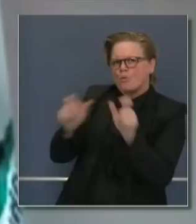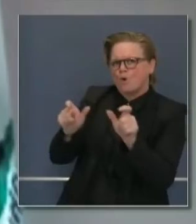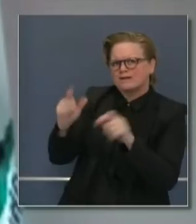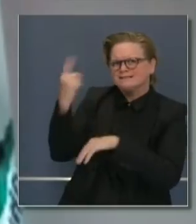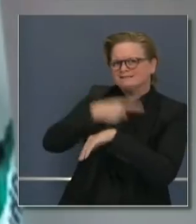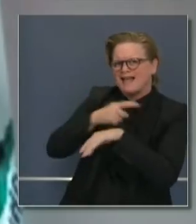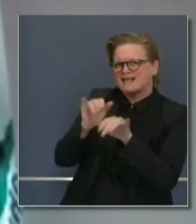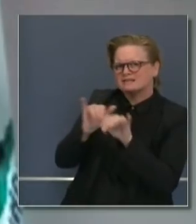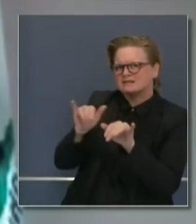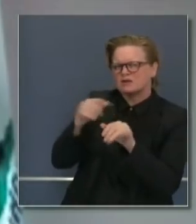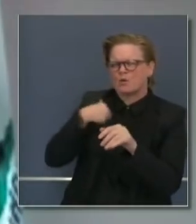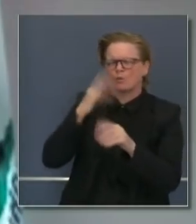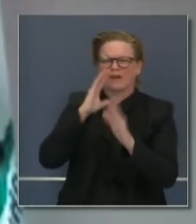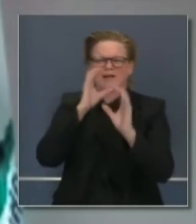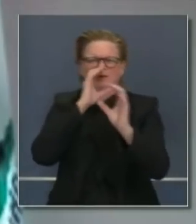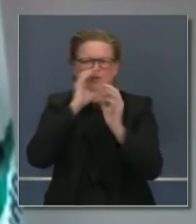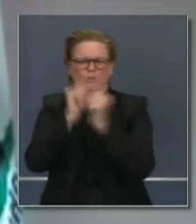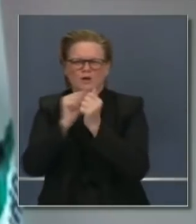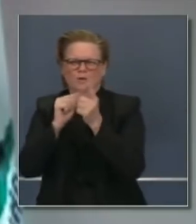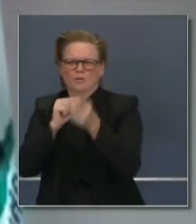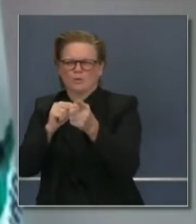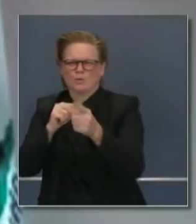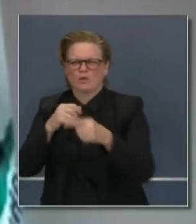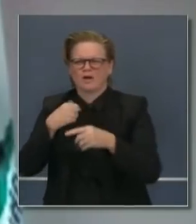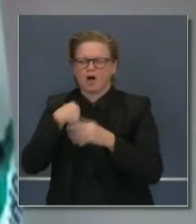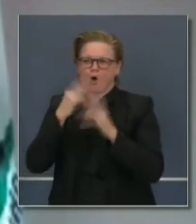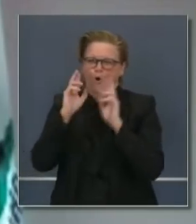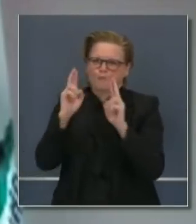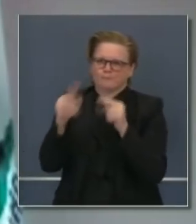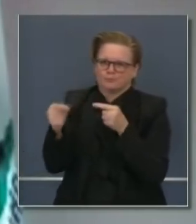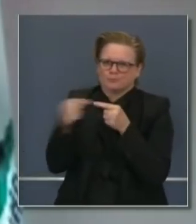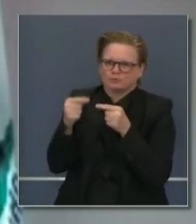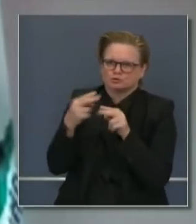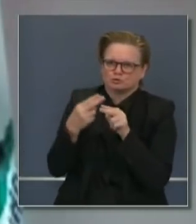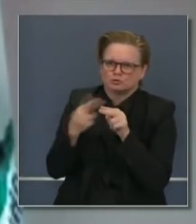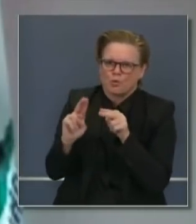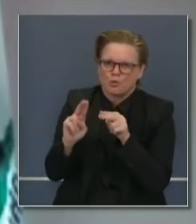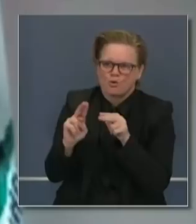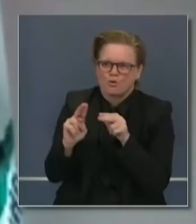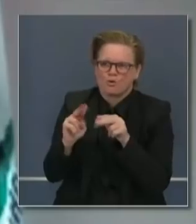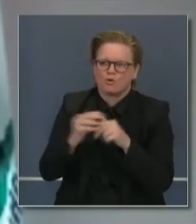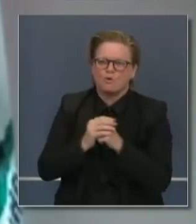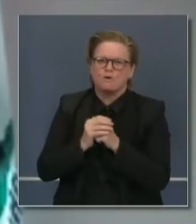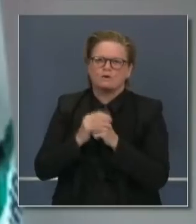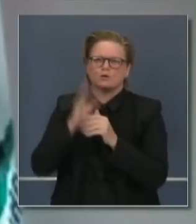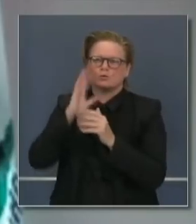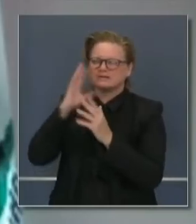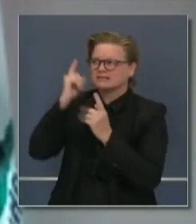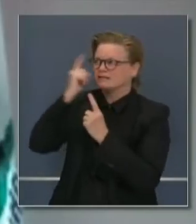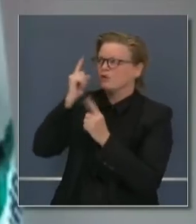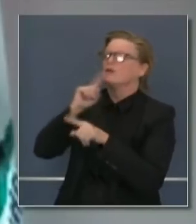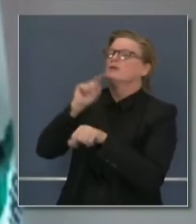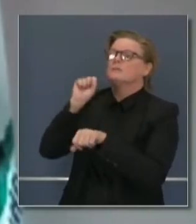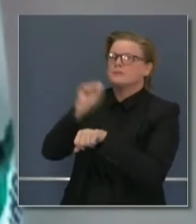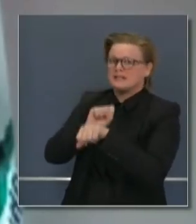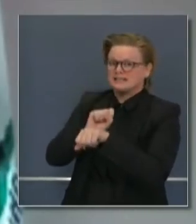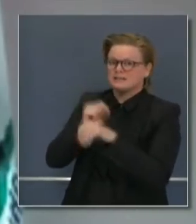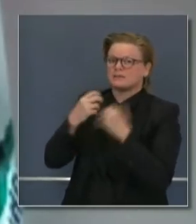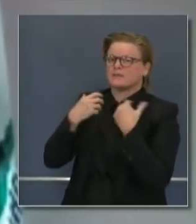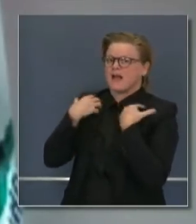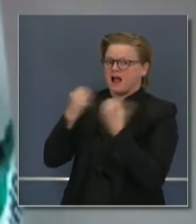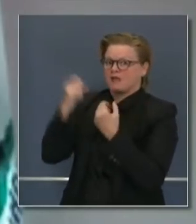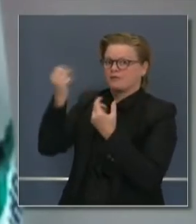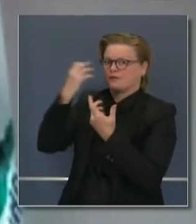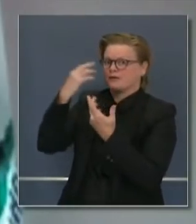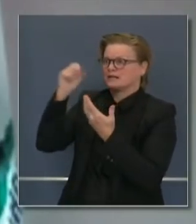by making it shorter, more Californians will consider doing it. We know it's a burden and it's a toll, but this is exactly a